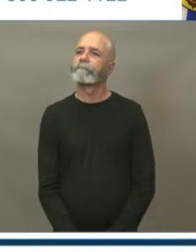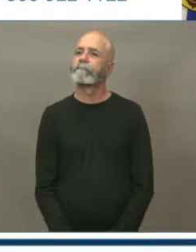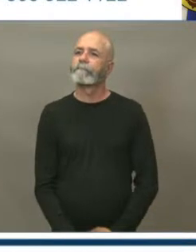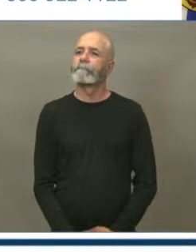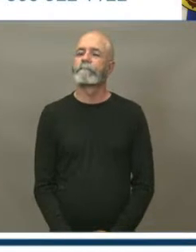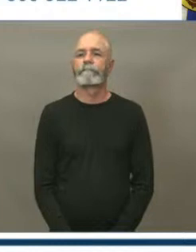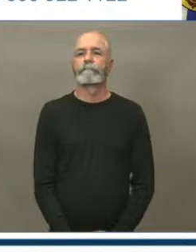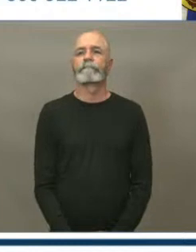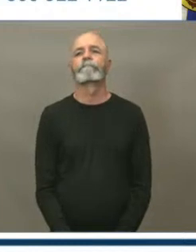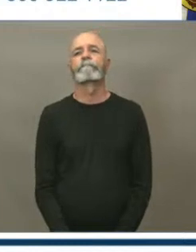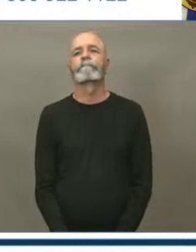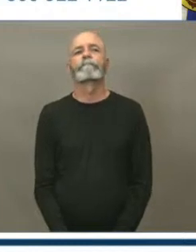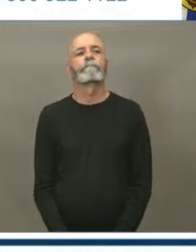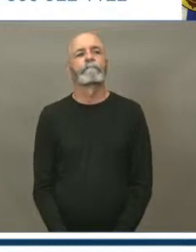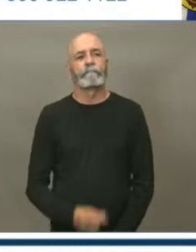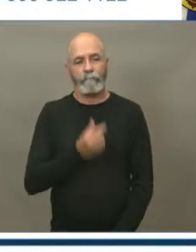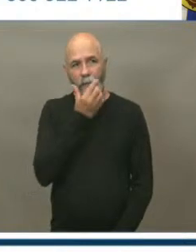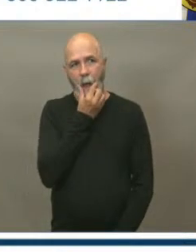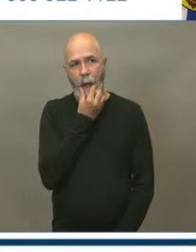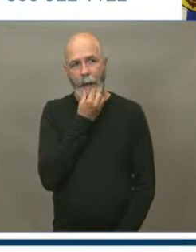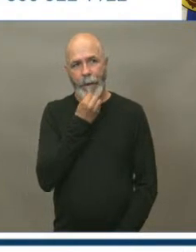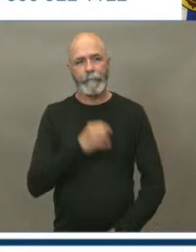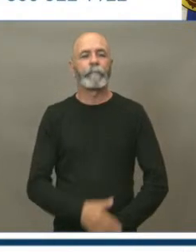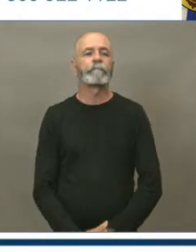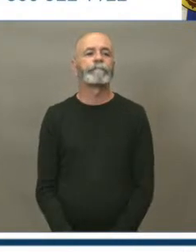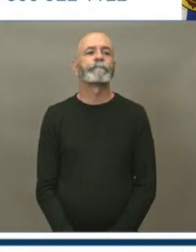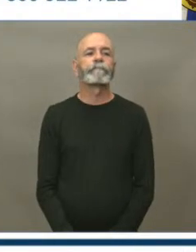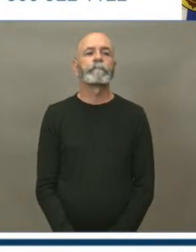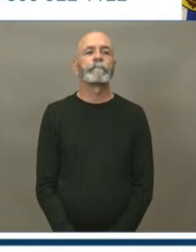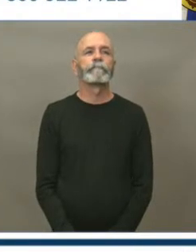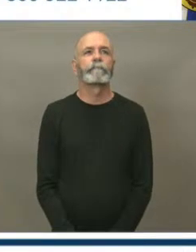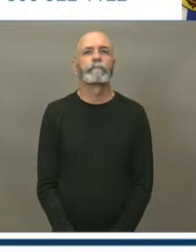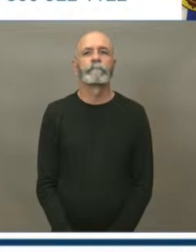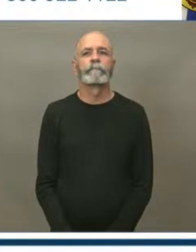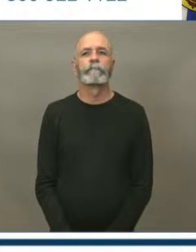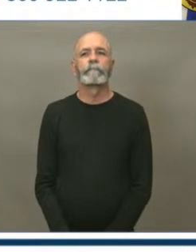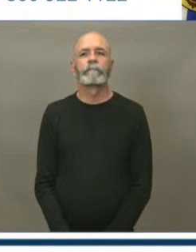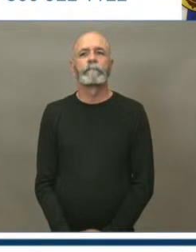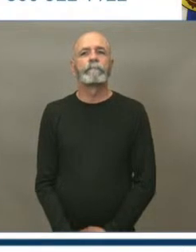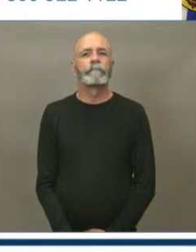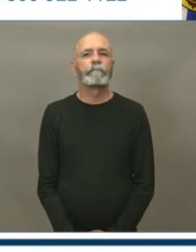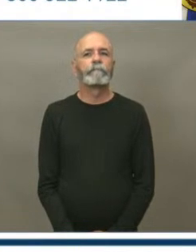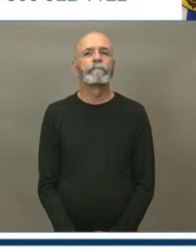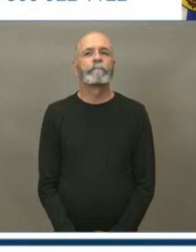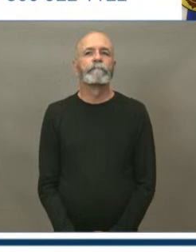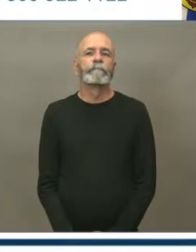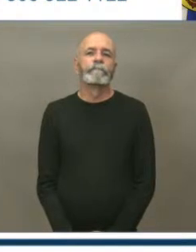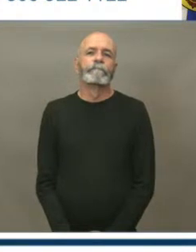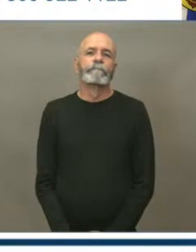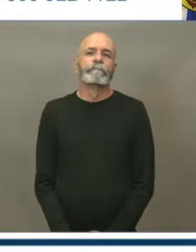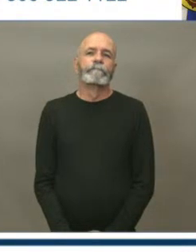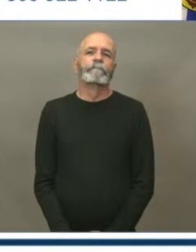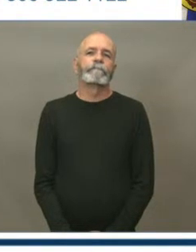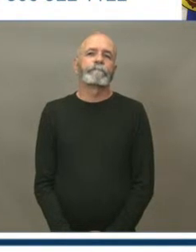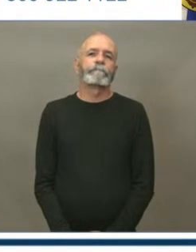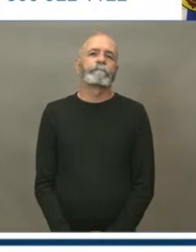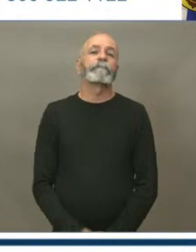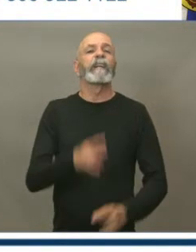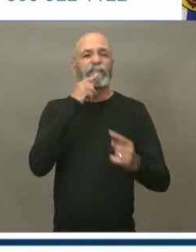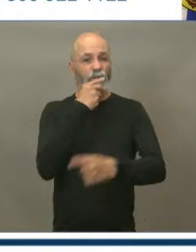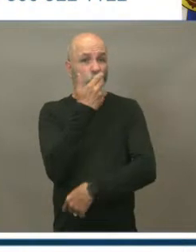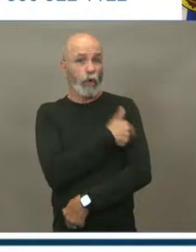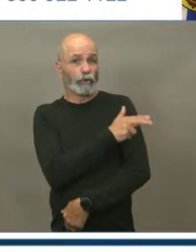Thank you. I just wanted to start off by asking about the situation at the Halifax Infirmary. Can we get an